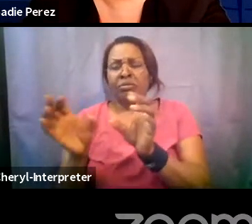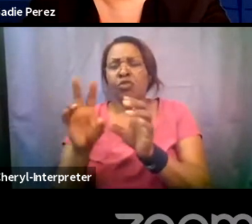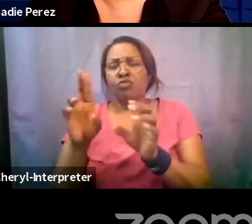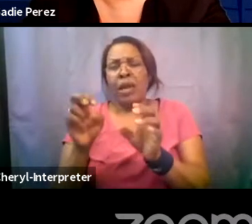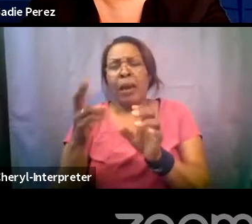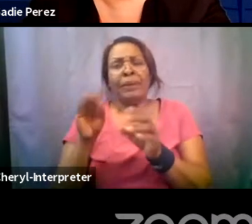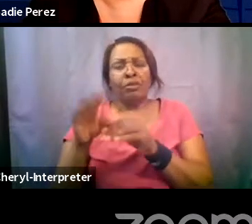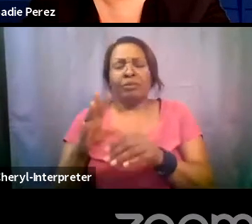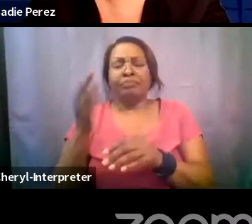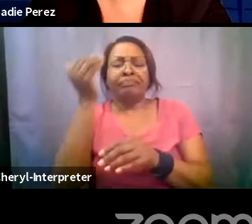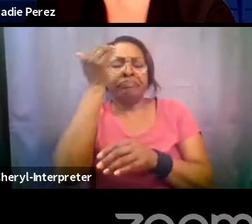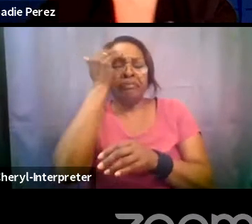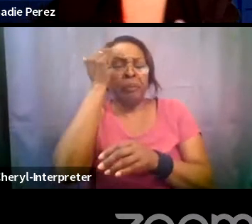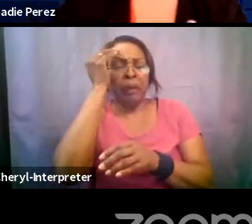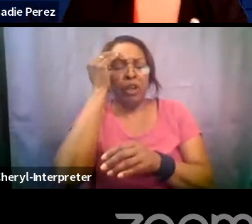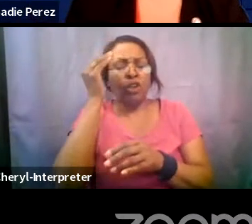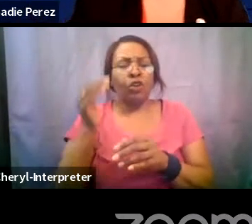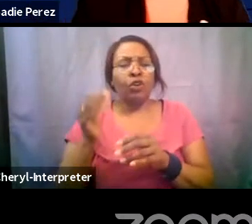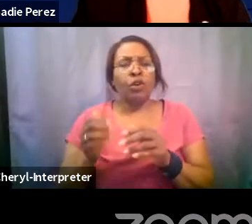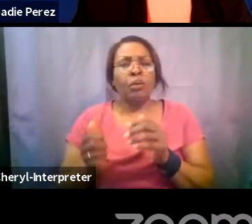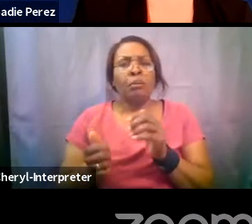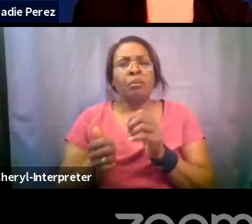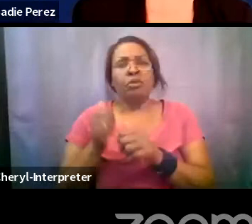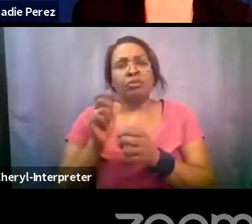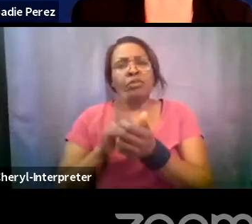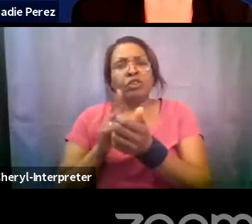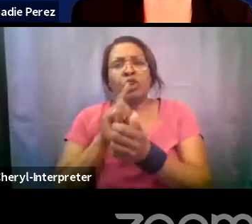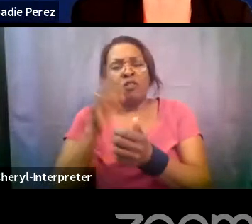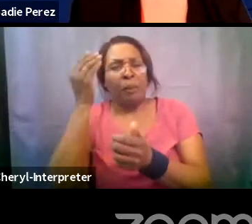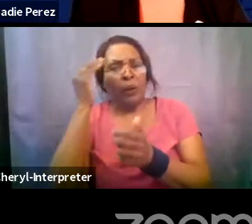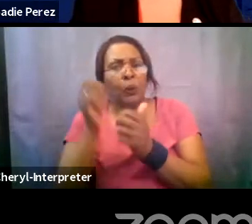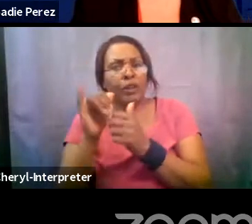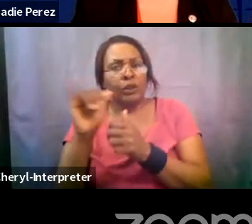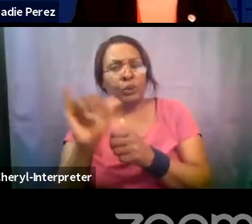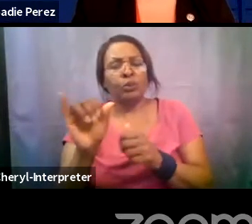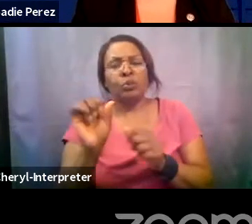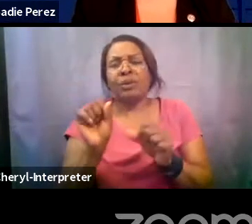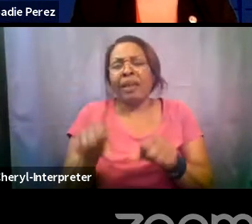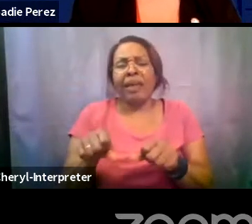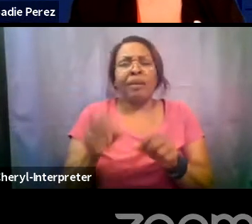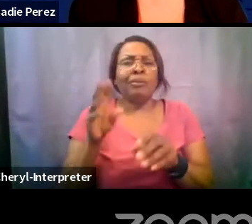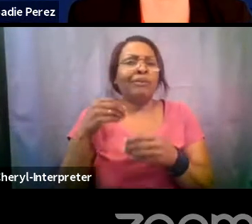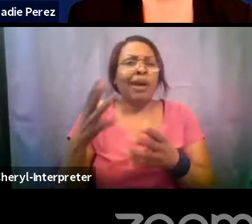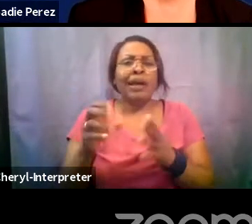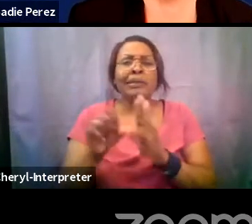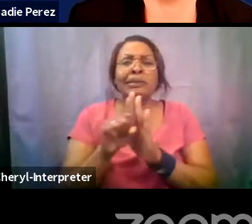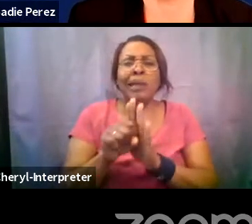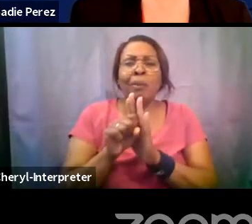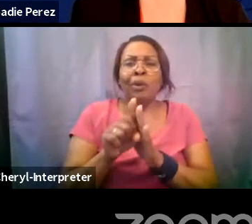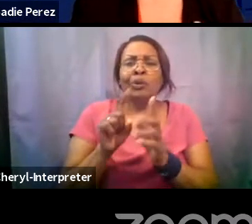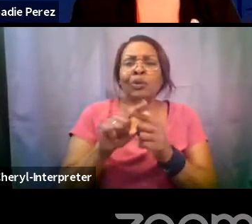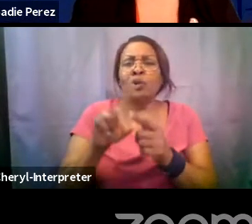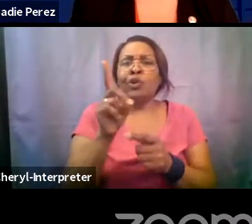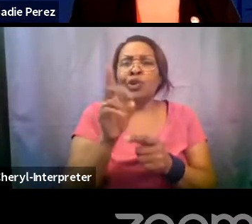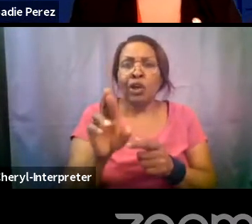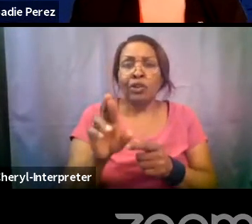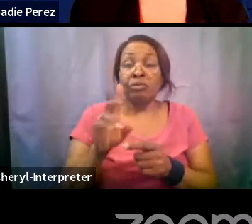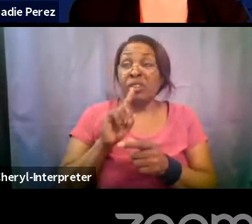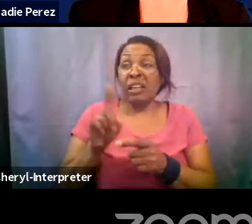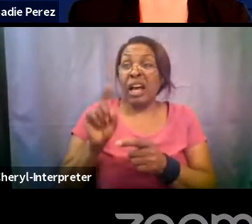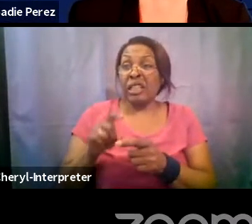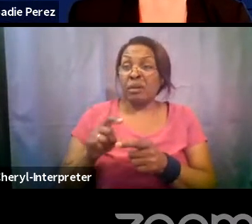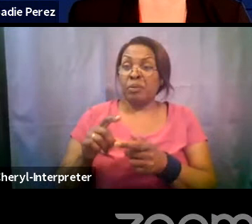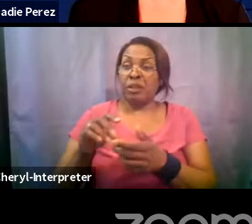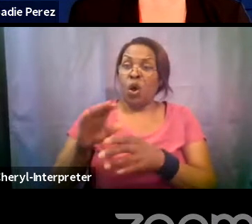and most physicians are as well. And you can provide a sample to your doctor, and really it has to be on